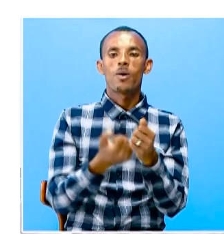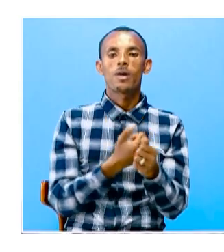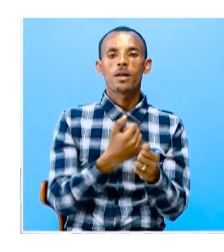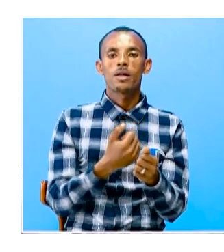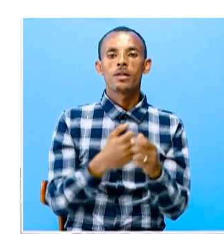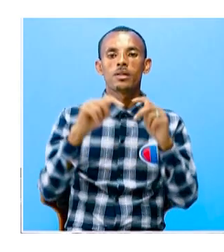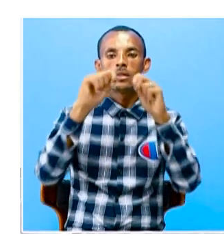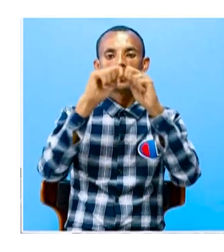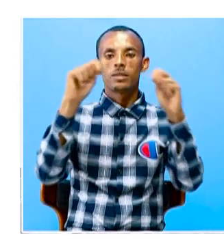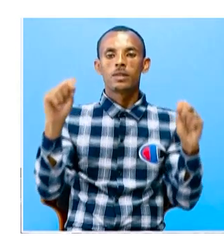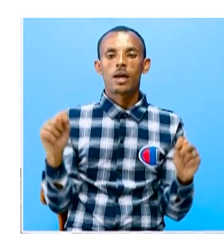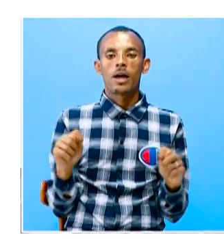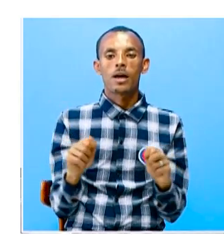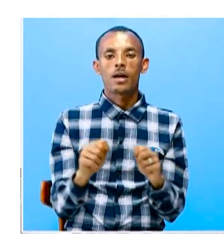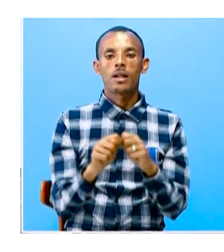triangle,